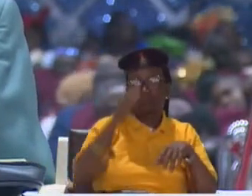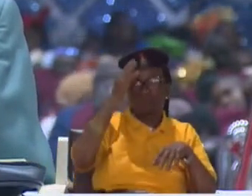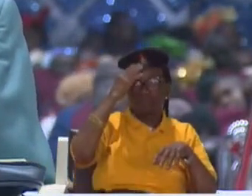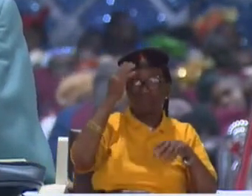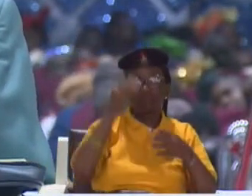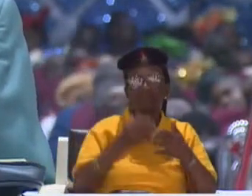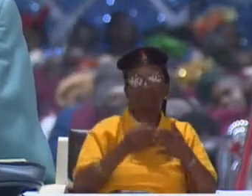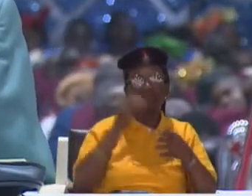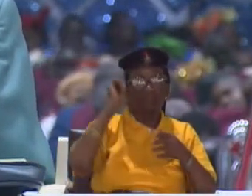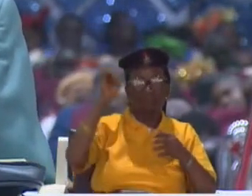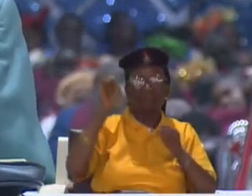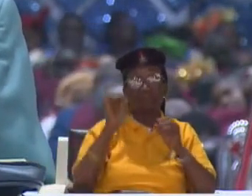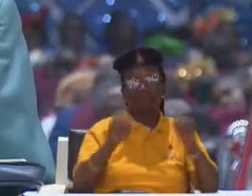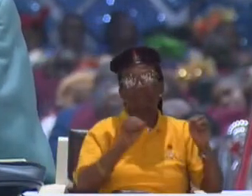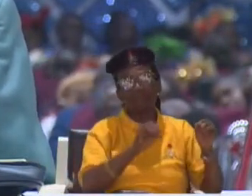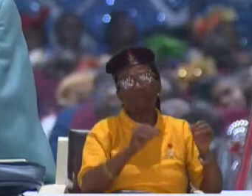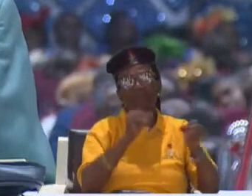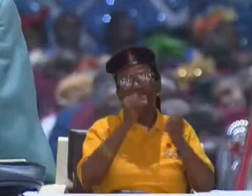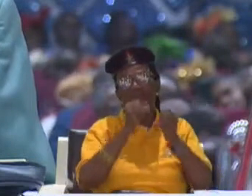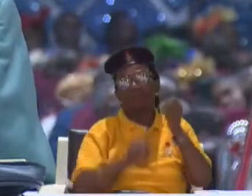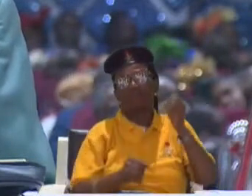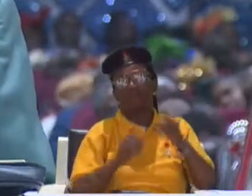the sorrow of Jairus,